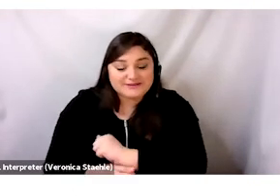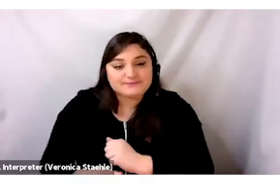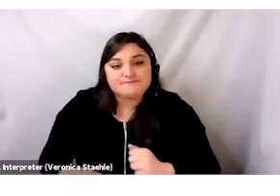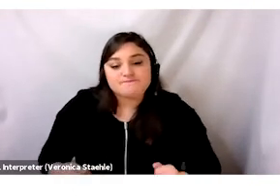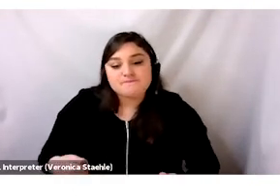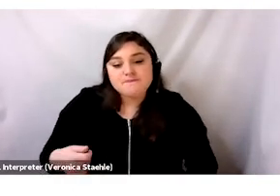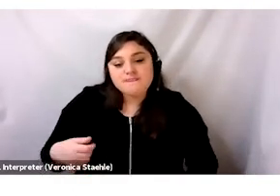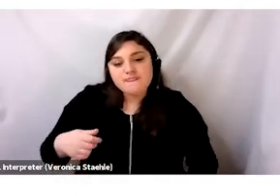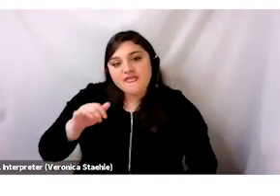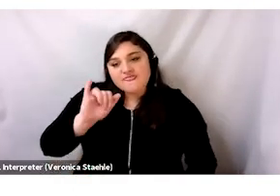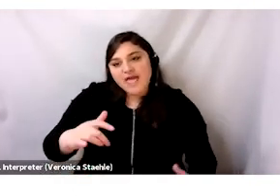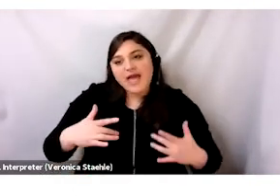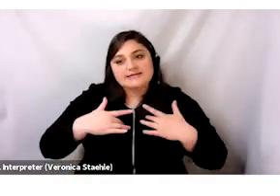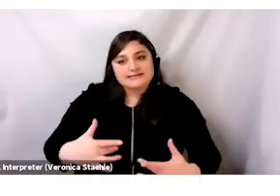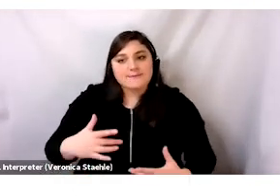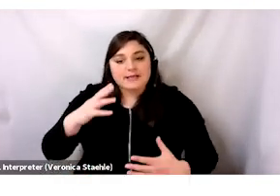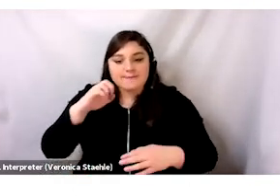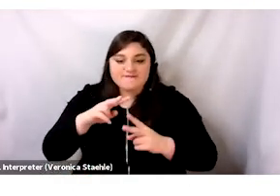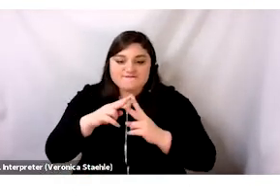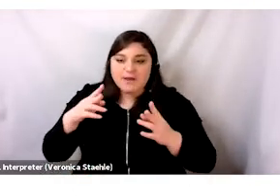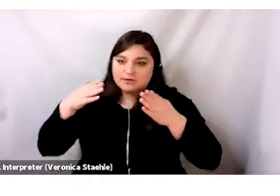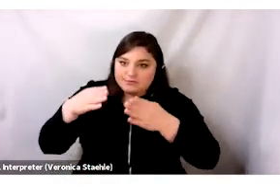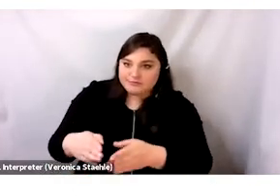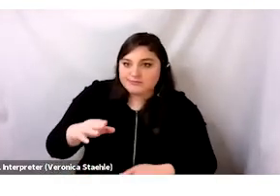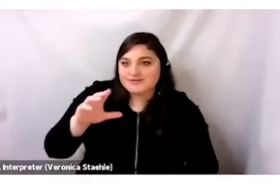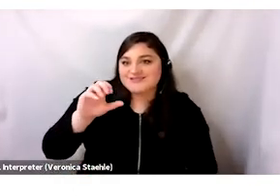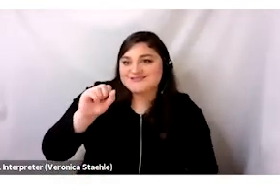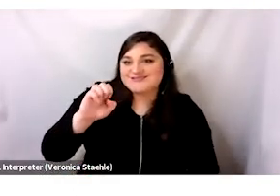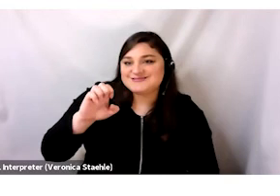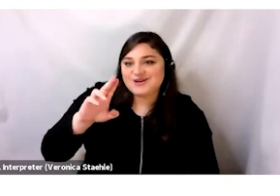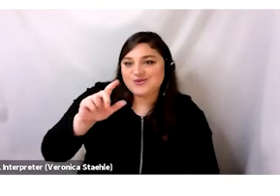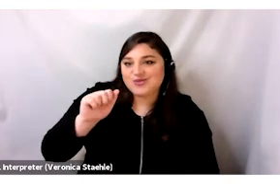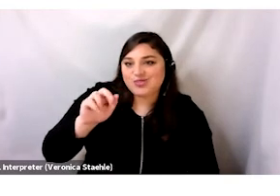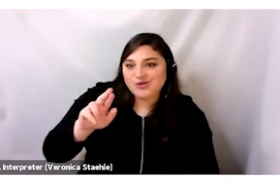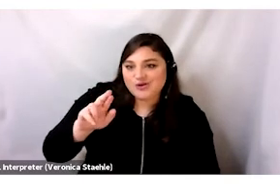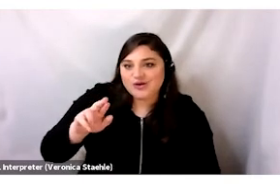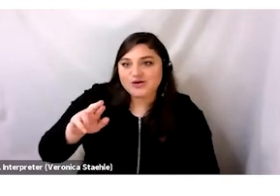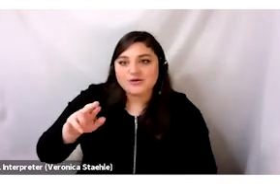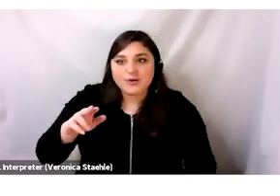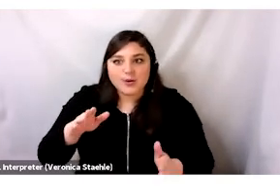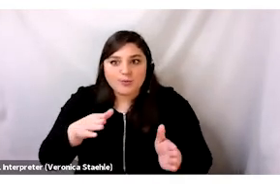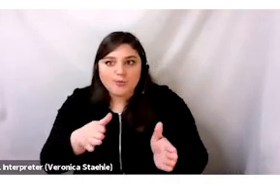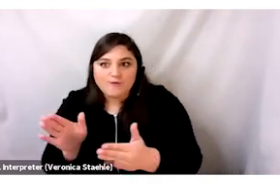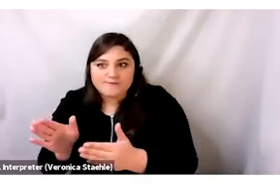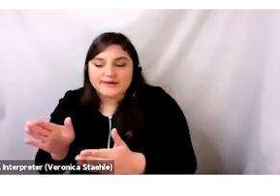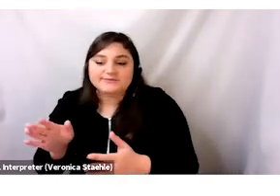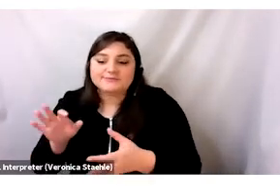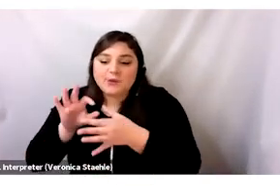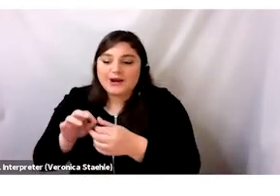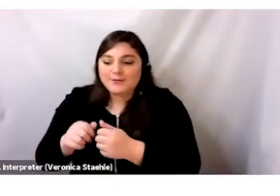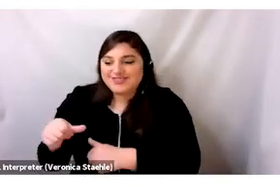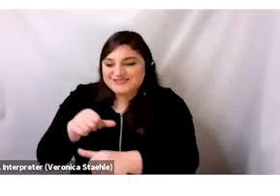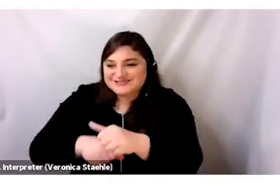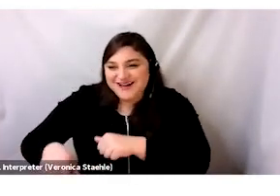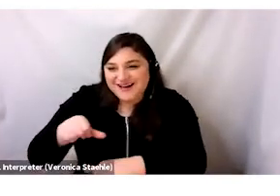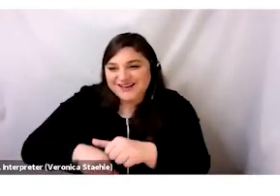know that um, typically it has been a really secular movement, um, uh,